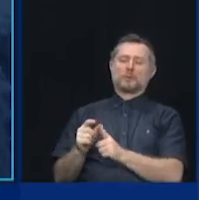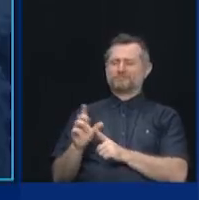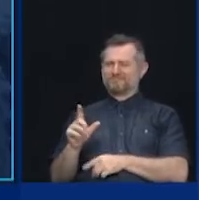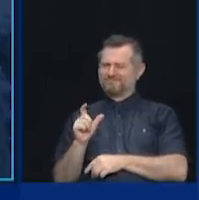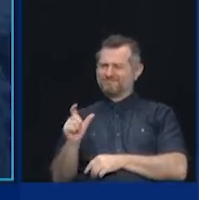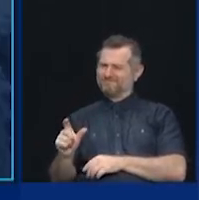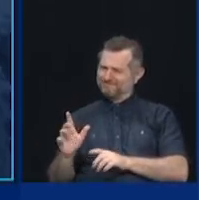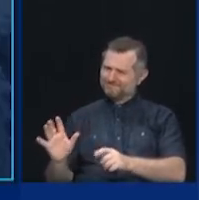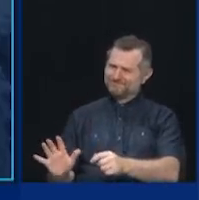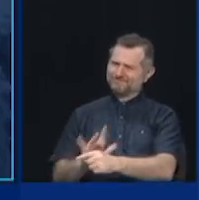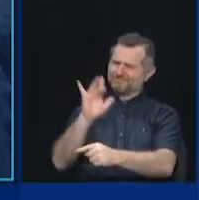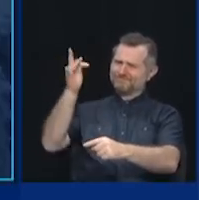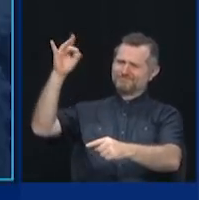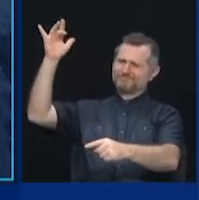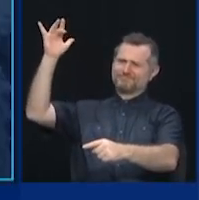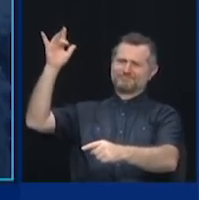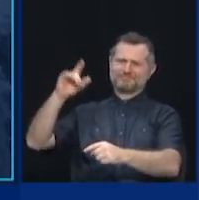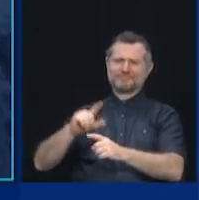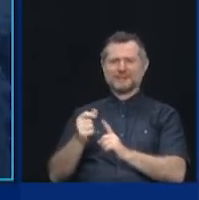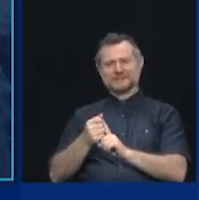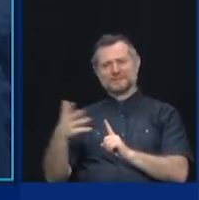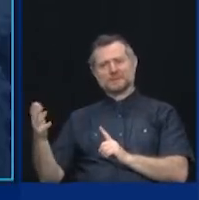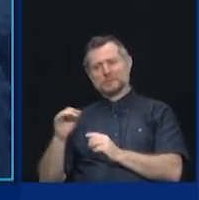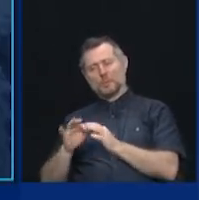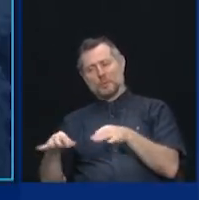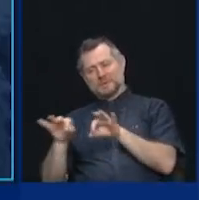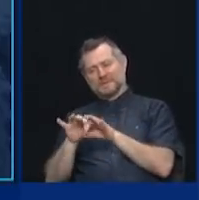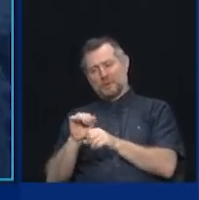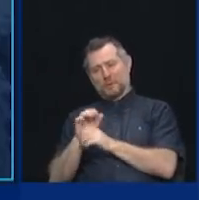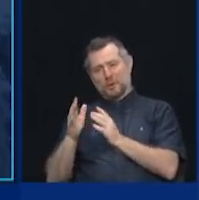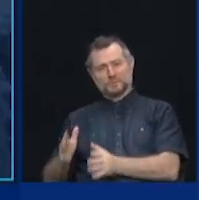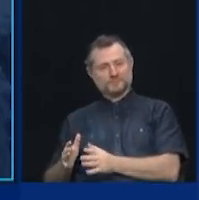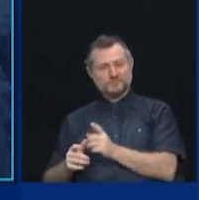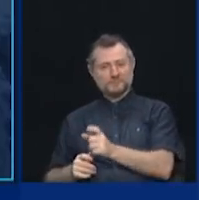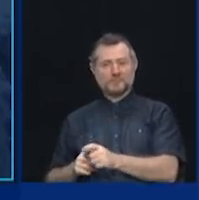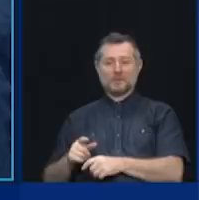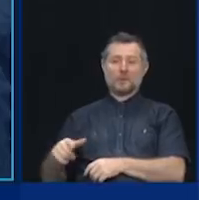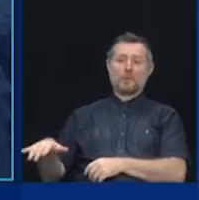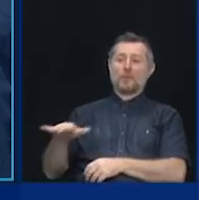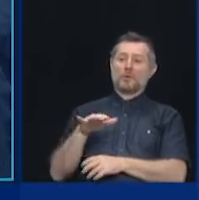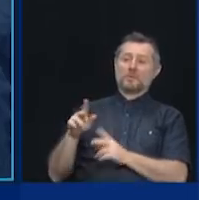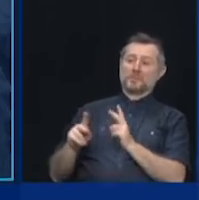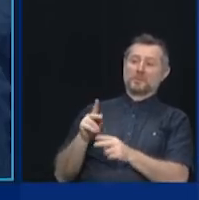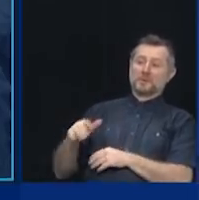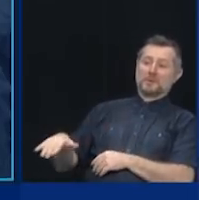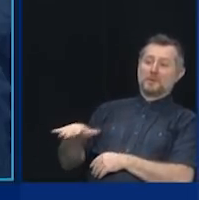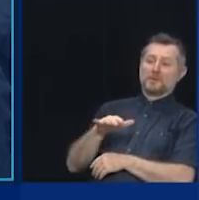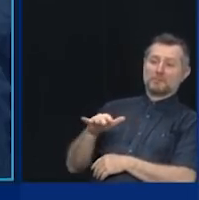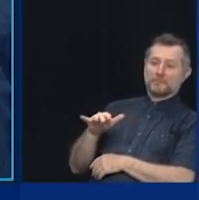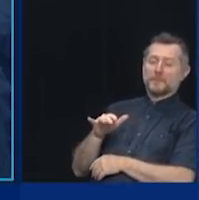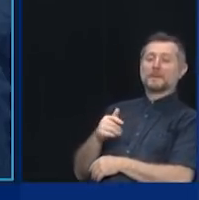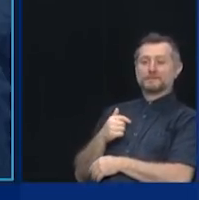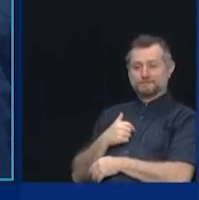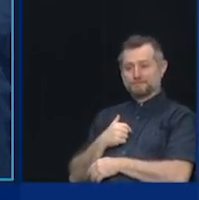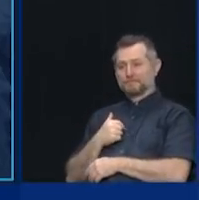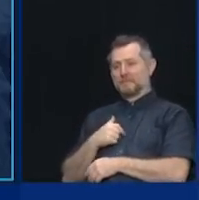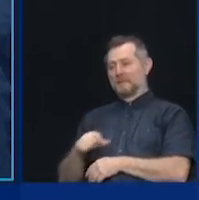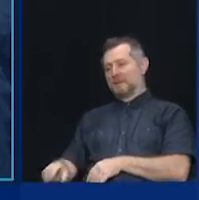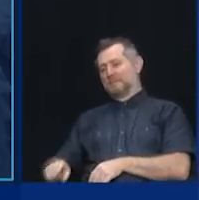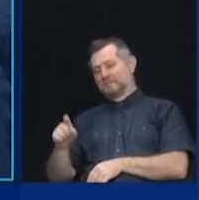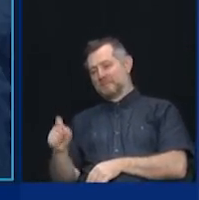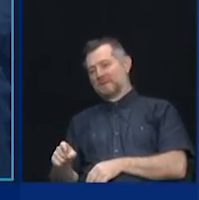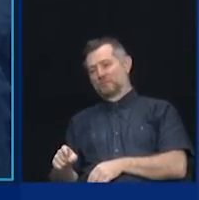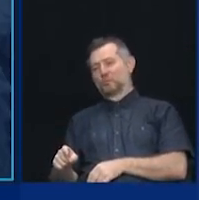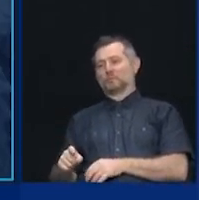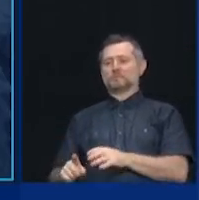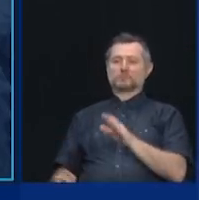What does it mean to be an essential worker? Essential workers were those people who had to show up to